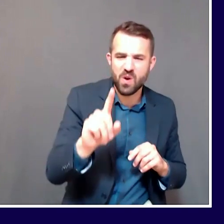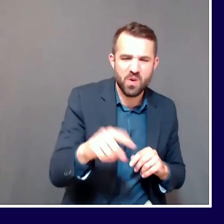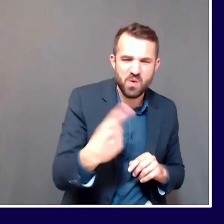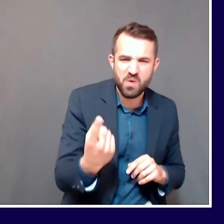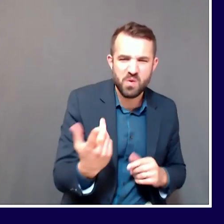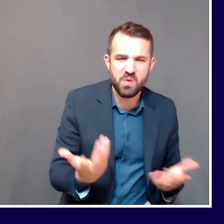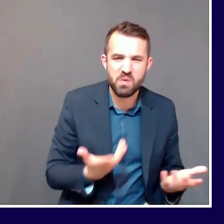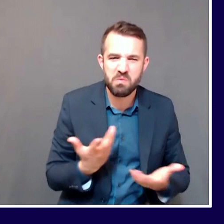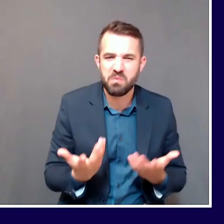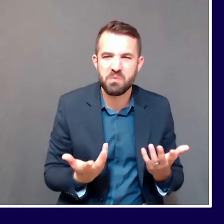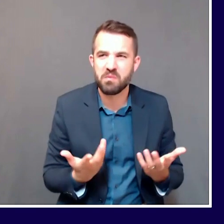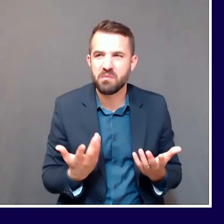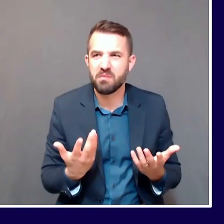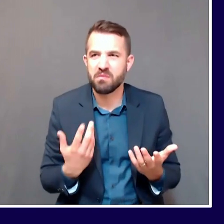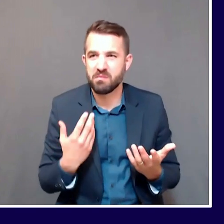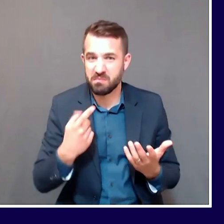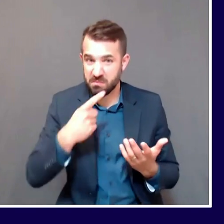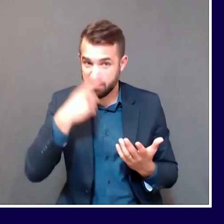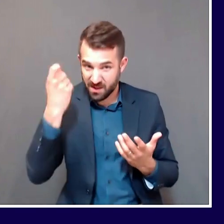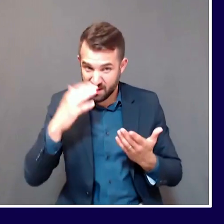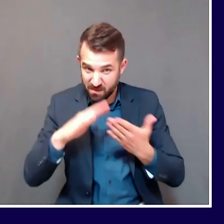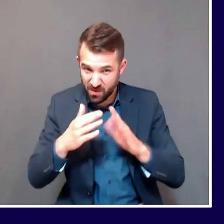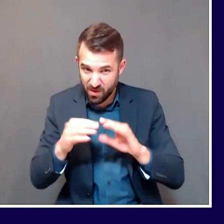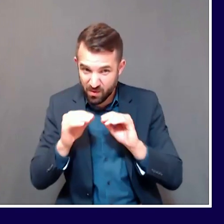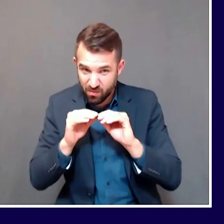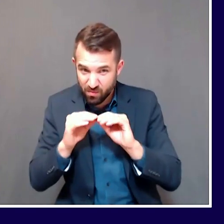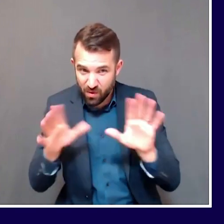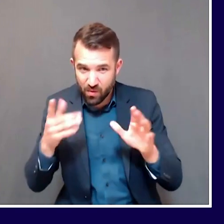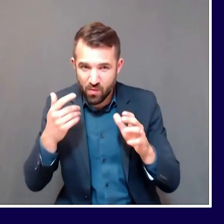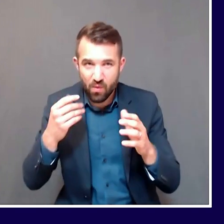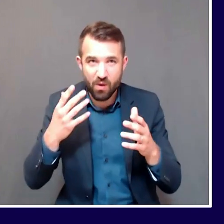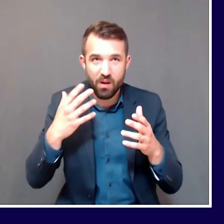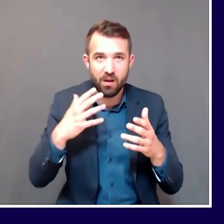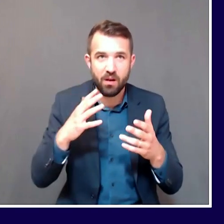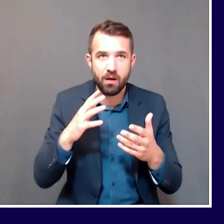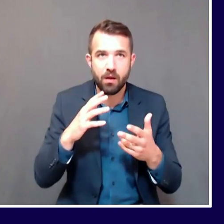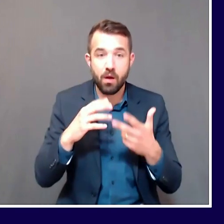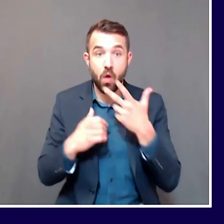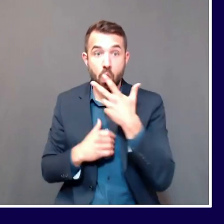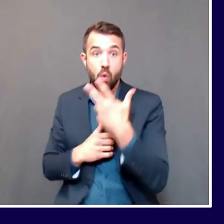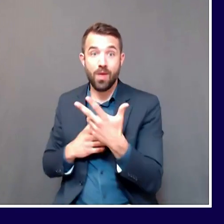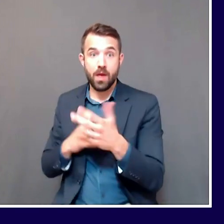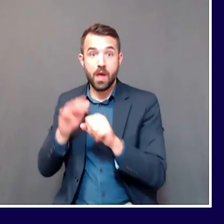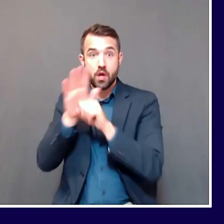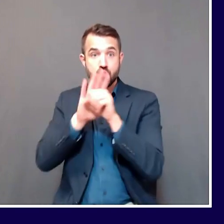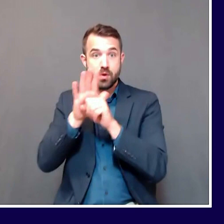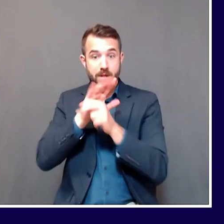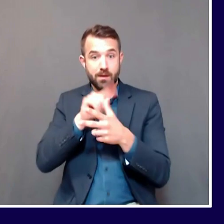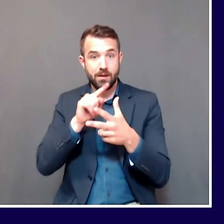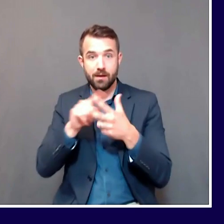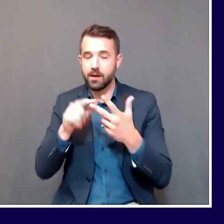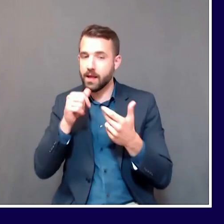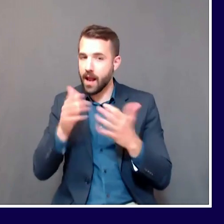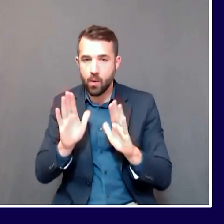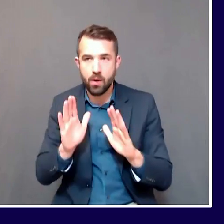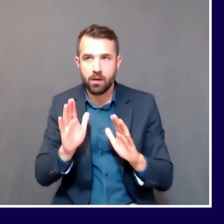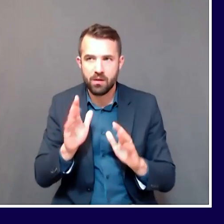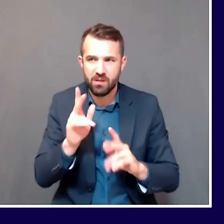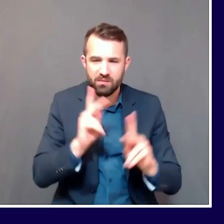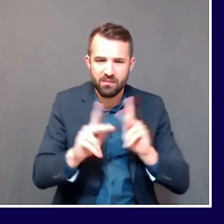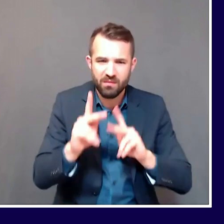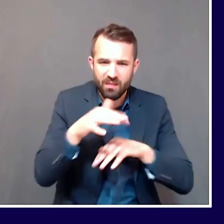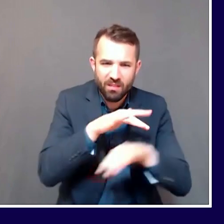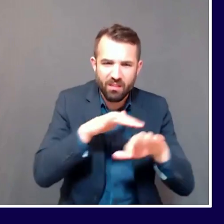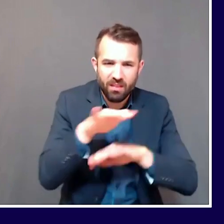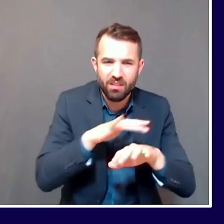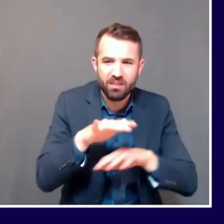just because of community transmission and trying to minimize how many people are getting out there and congregating? So I'll pull back a little bit